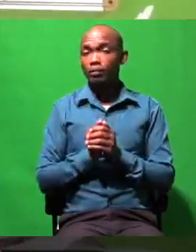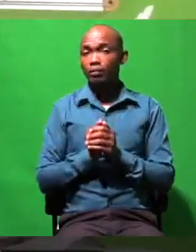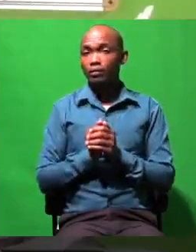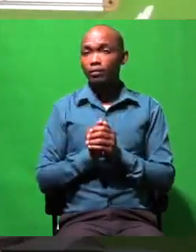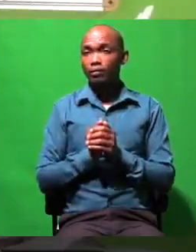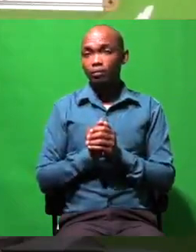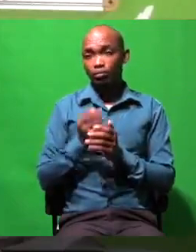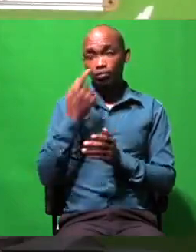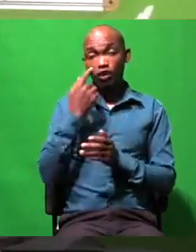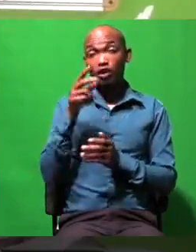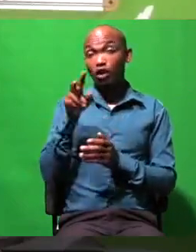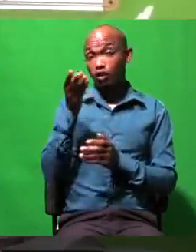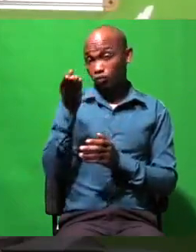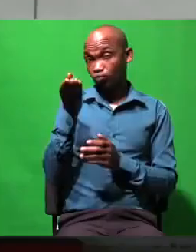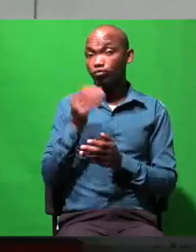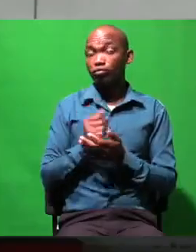Let's have a look